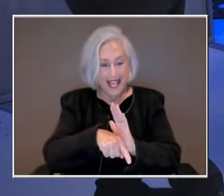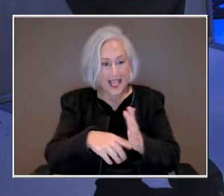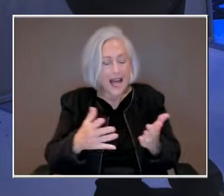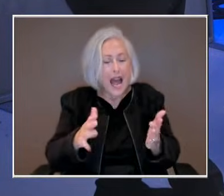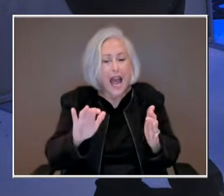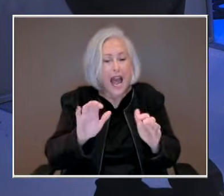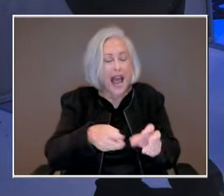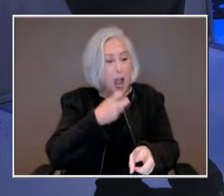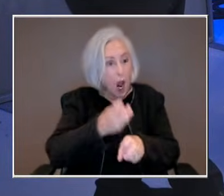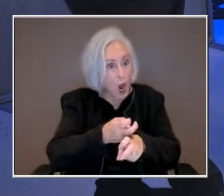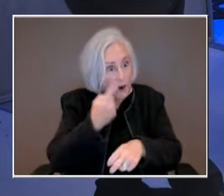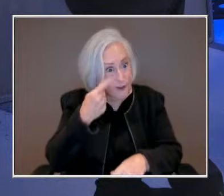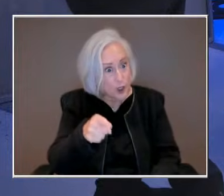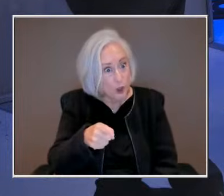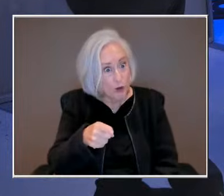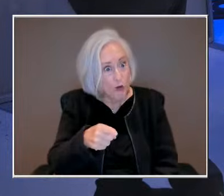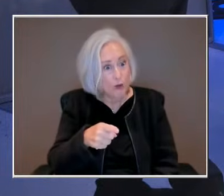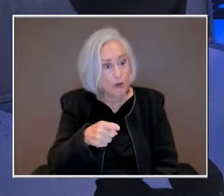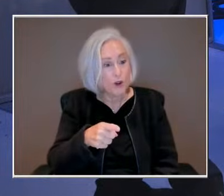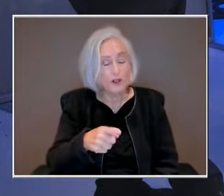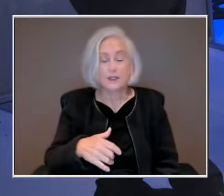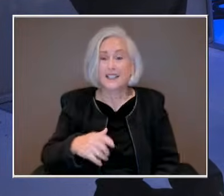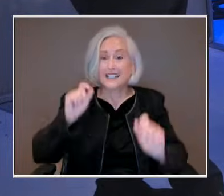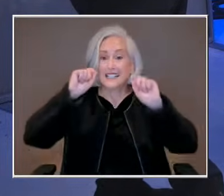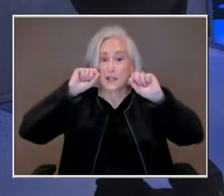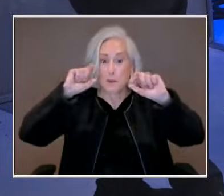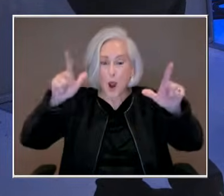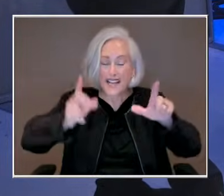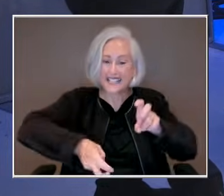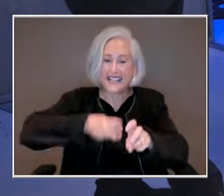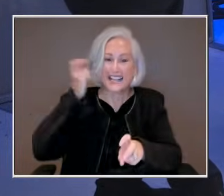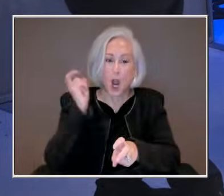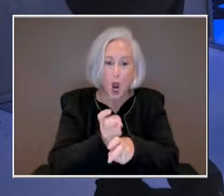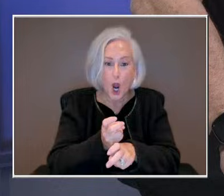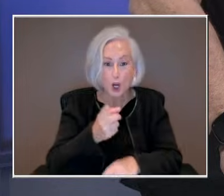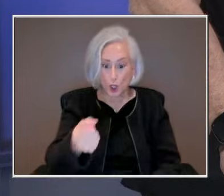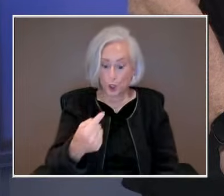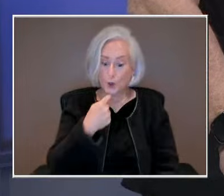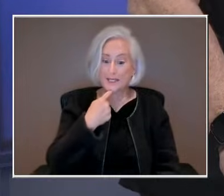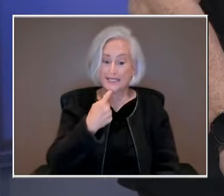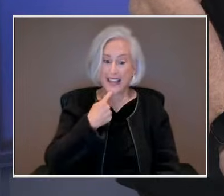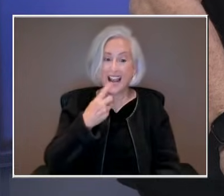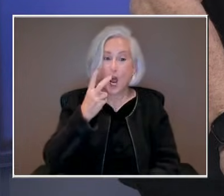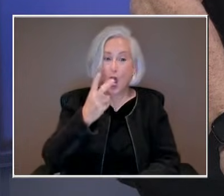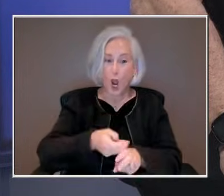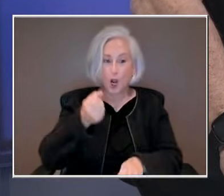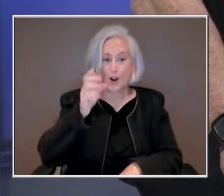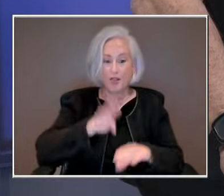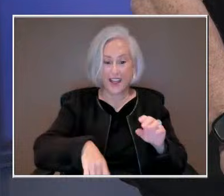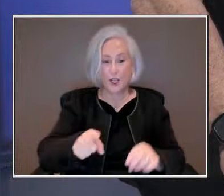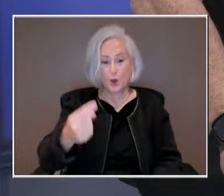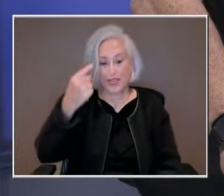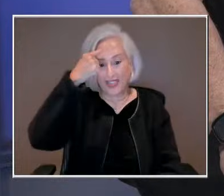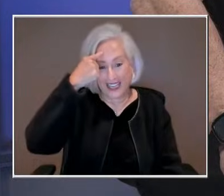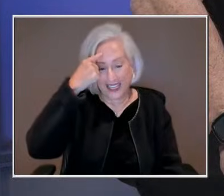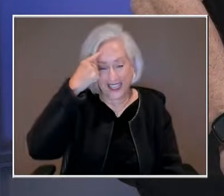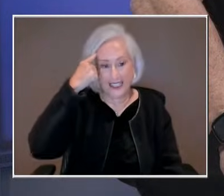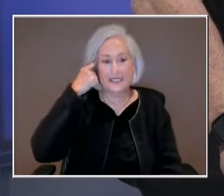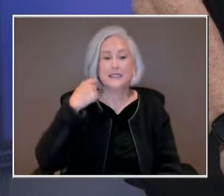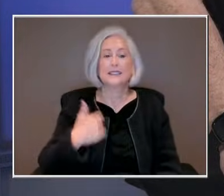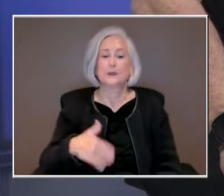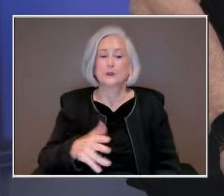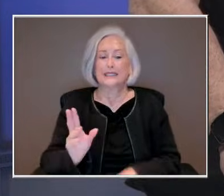this? It was surprisingly difficult. I think you even said that it was harder than you think, and it was difficult.